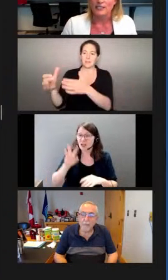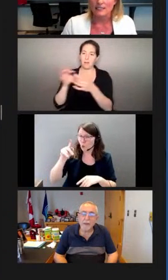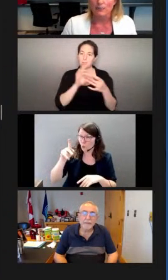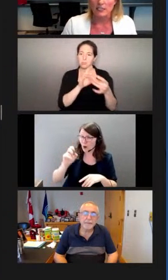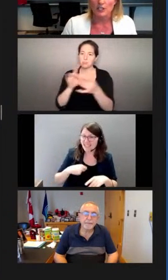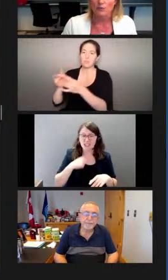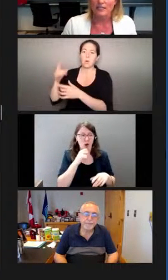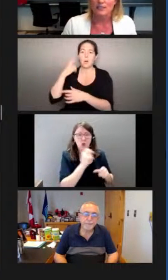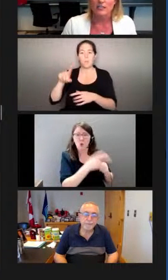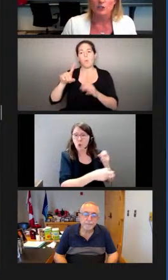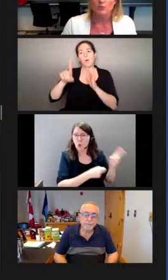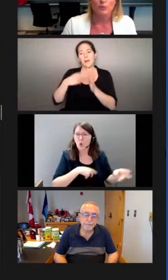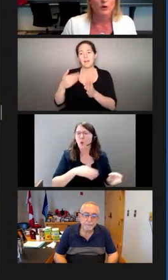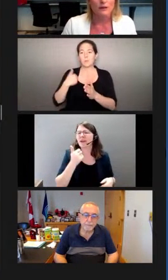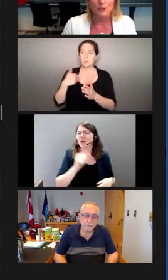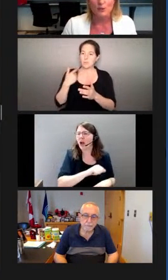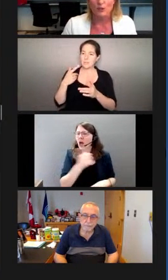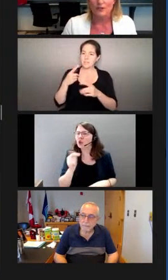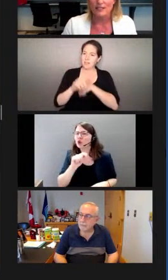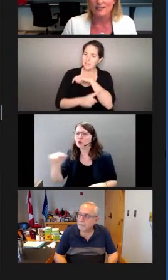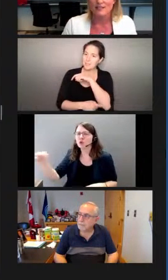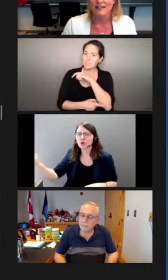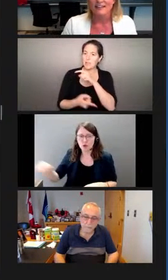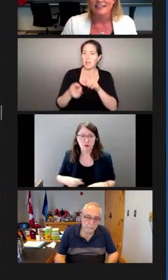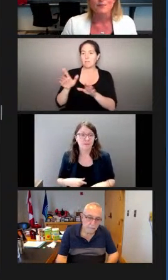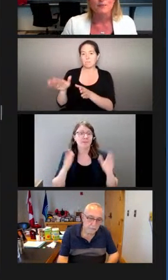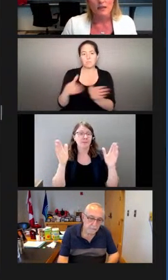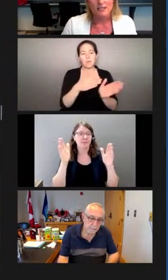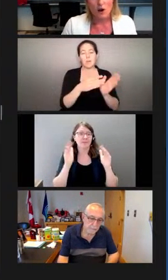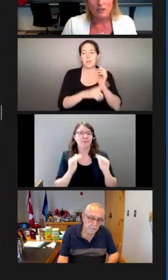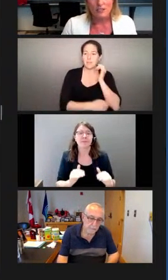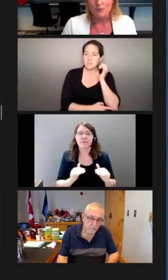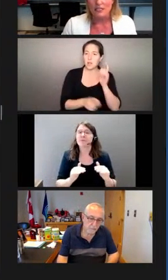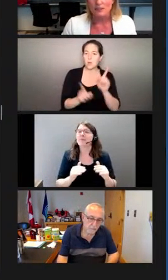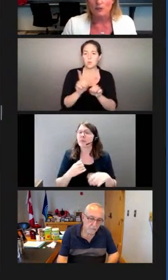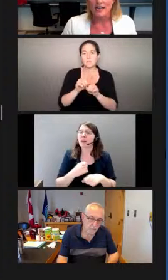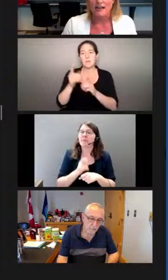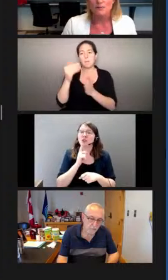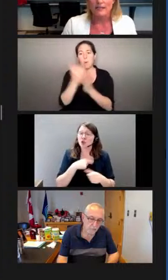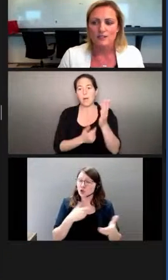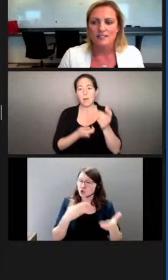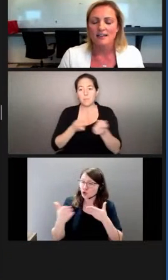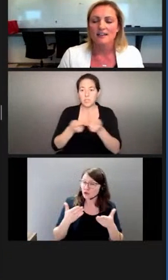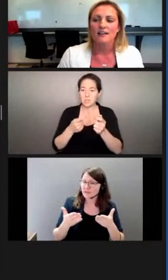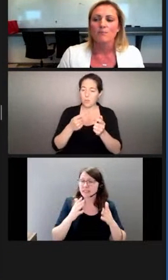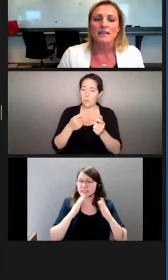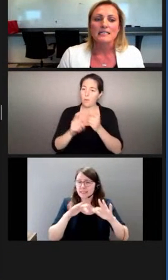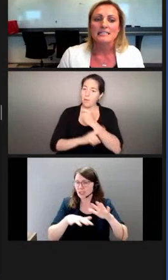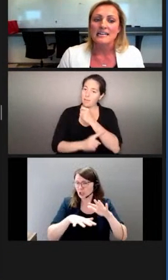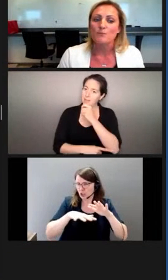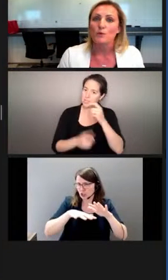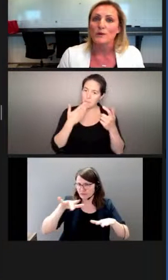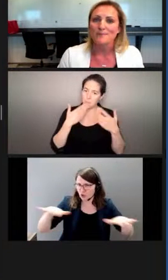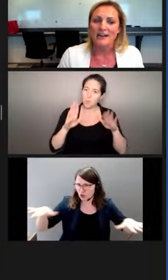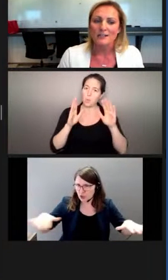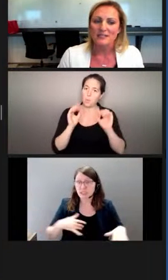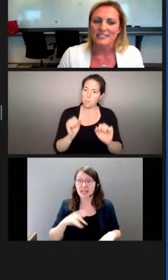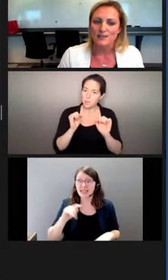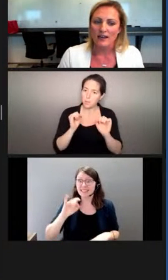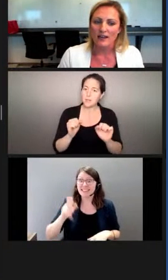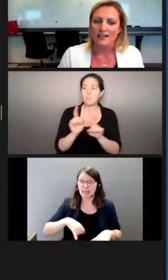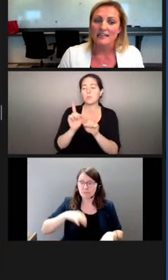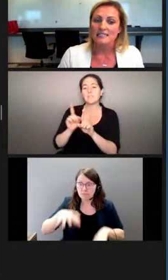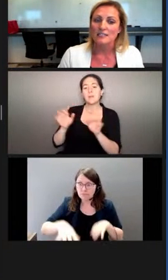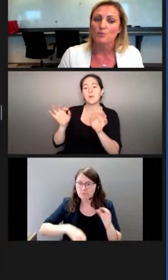maximize participation in waste management programs and services, to minimize costs to municipal taxpayers, make sustainable waste